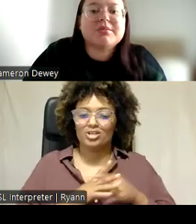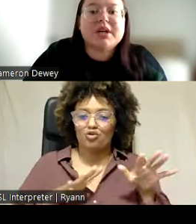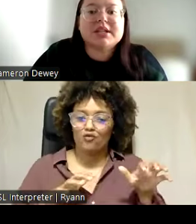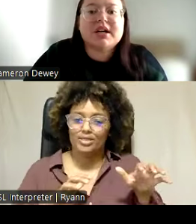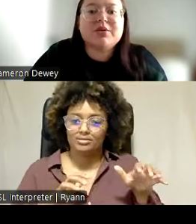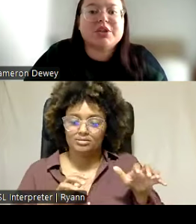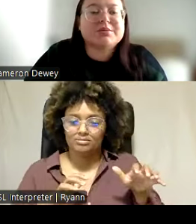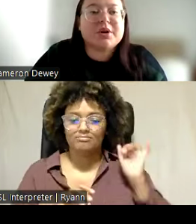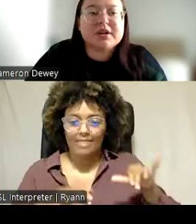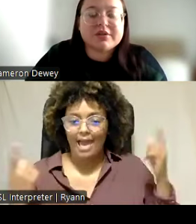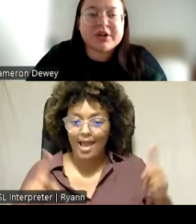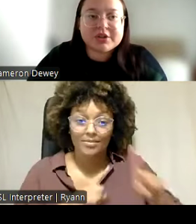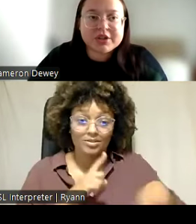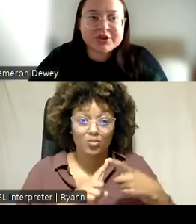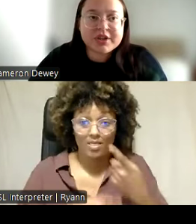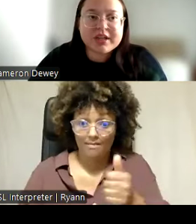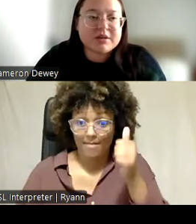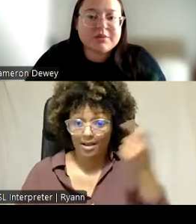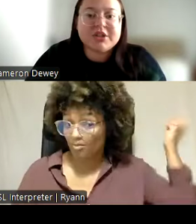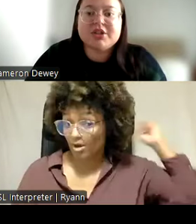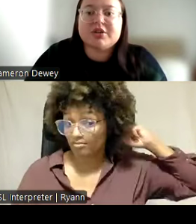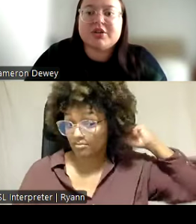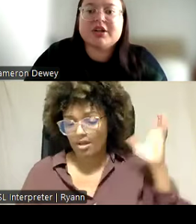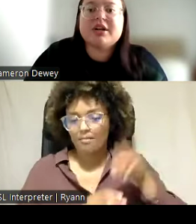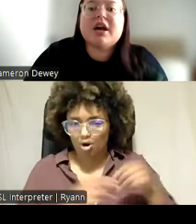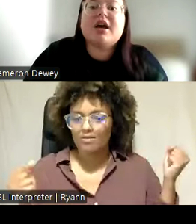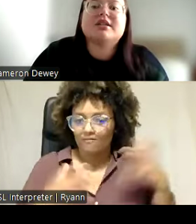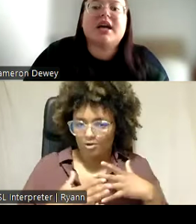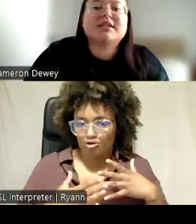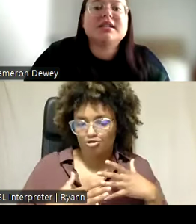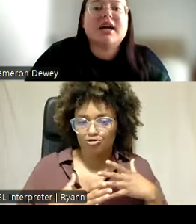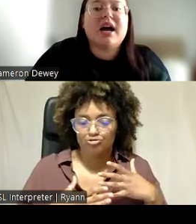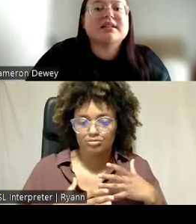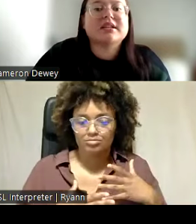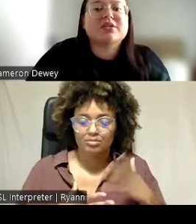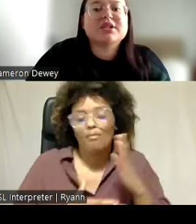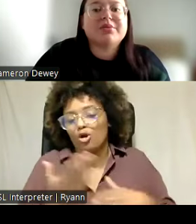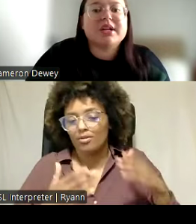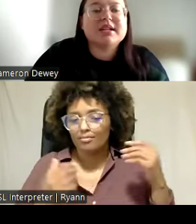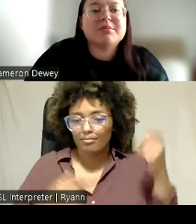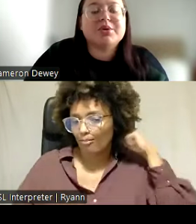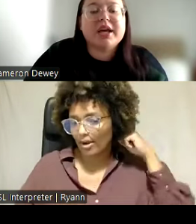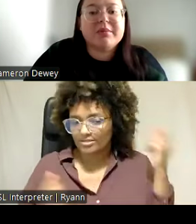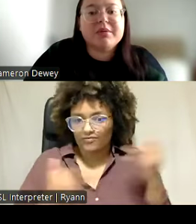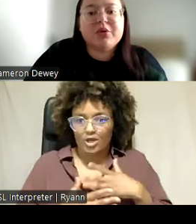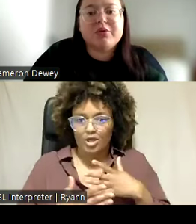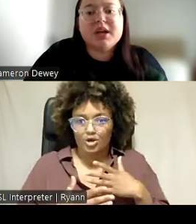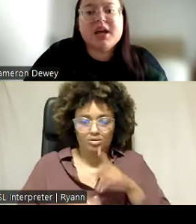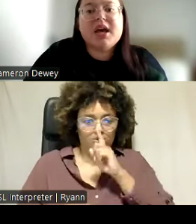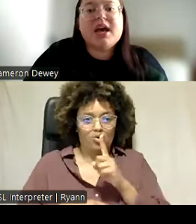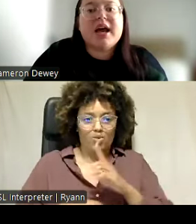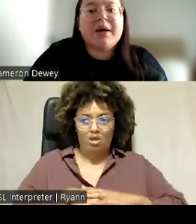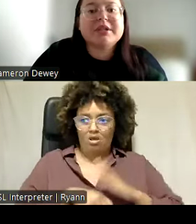occurs when the amygdala, which is part of the fear circuitry that Summer mentioned earlier, detects an attack and signals the brainstem to inhibit